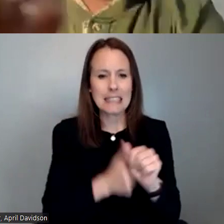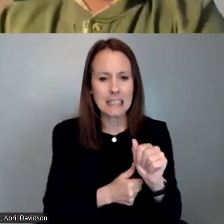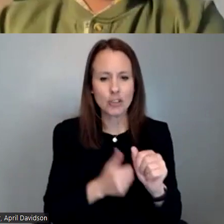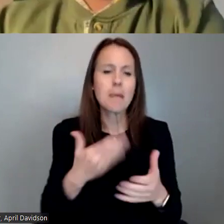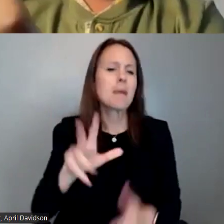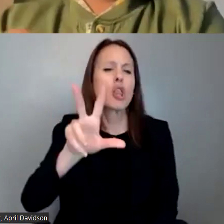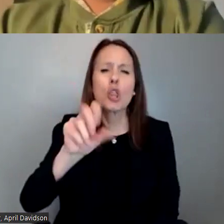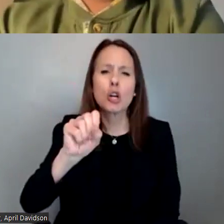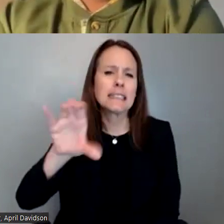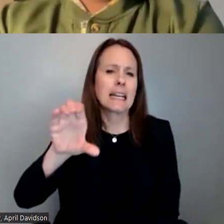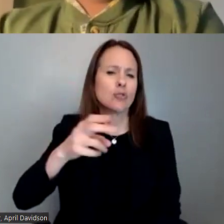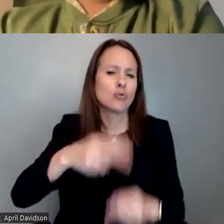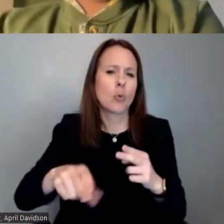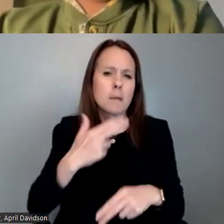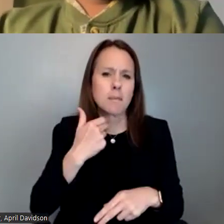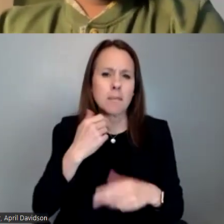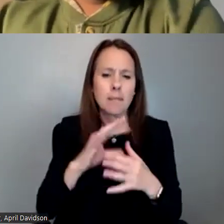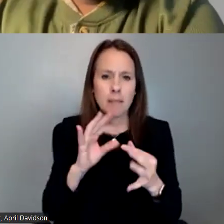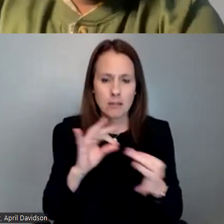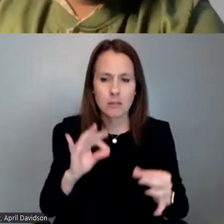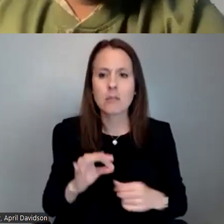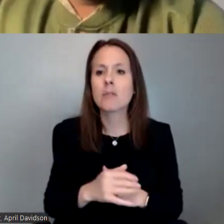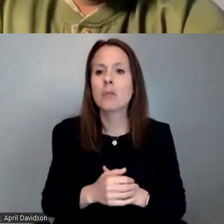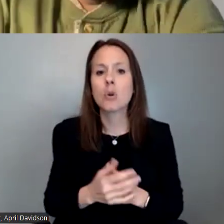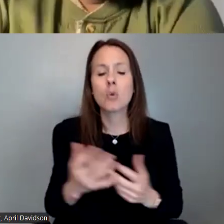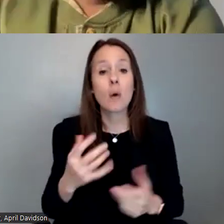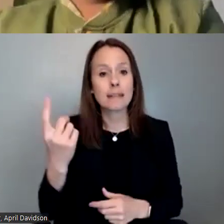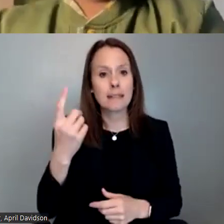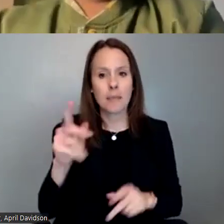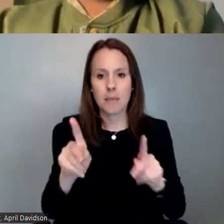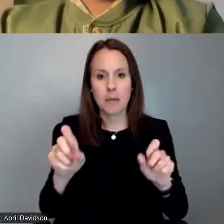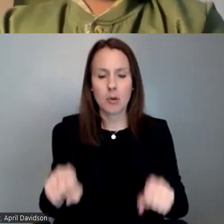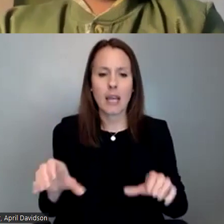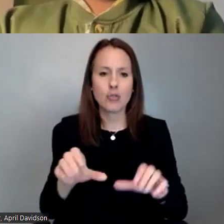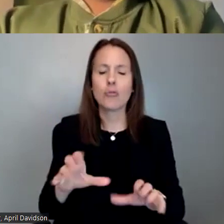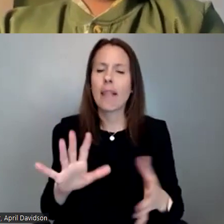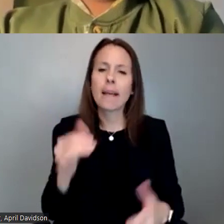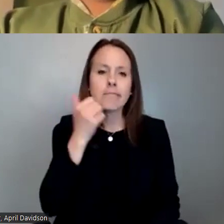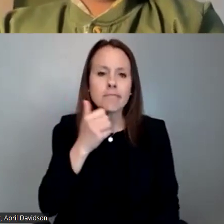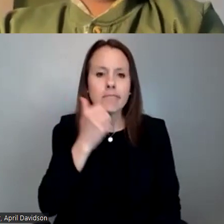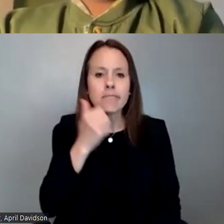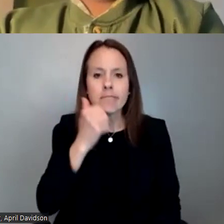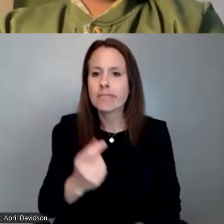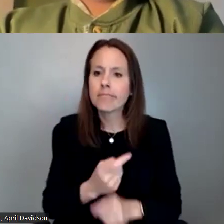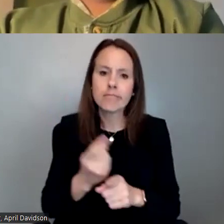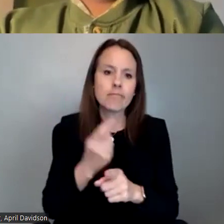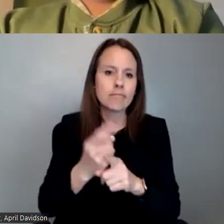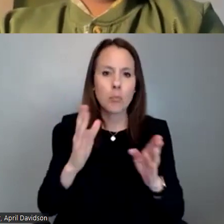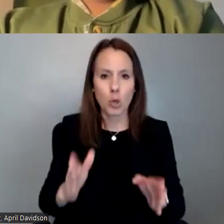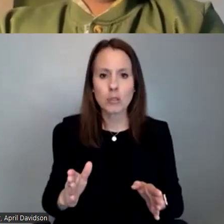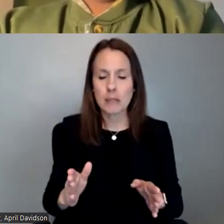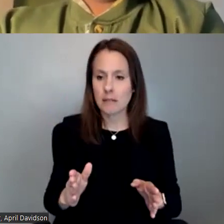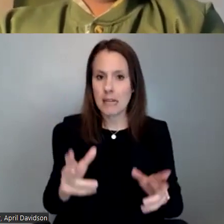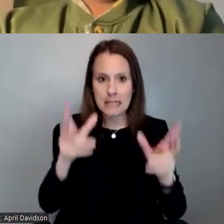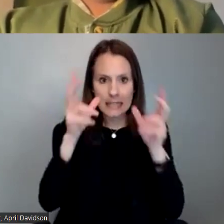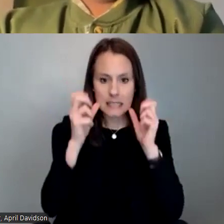30 seconds to answer. What is something that people can do, like the everyday person who is just listening to this forum and they want